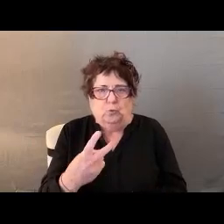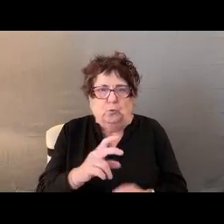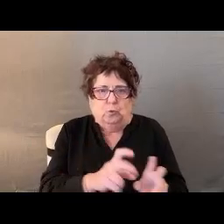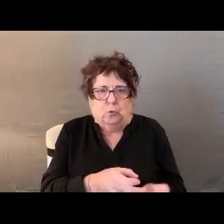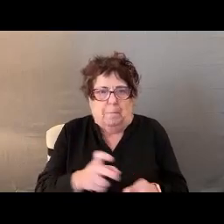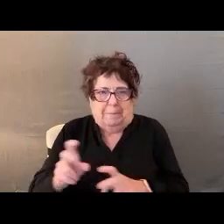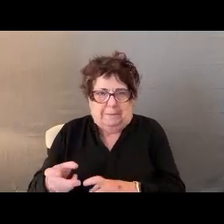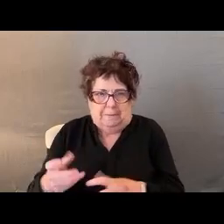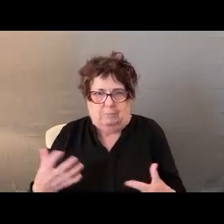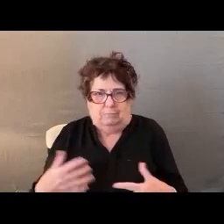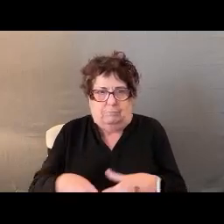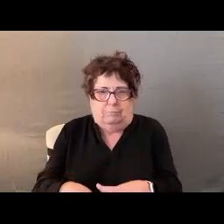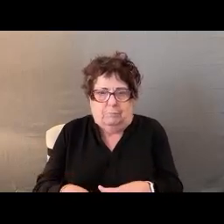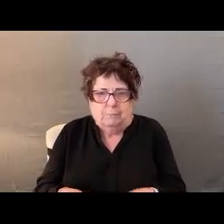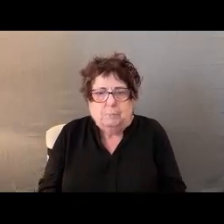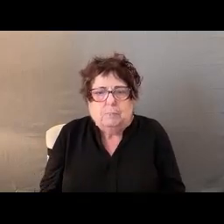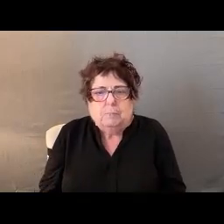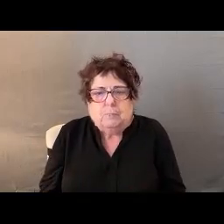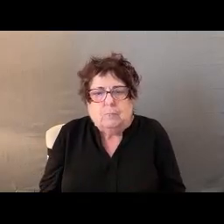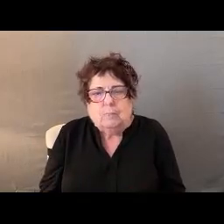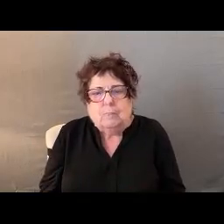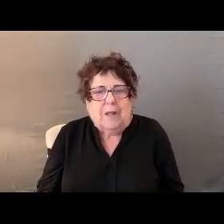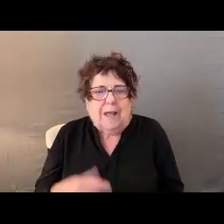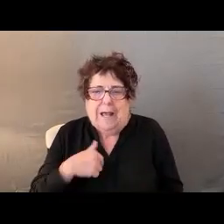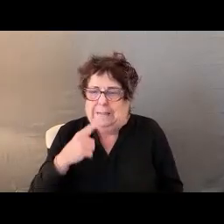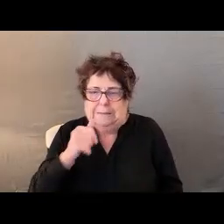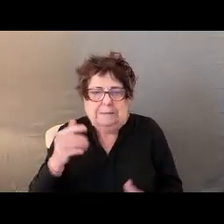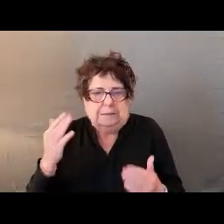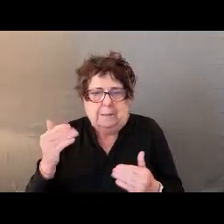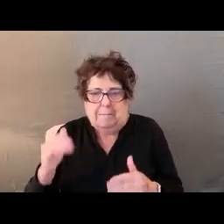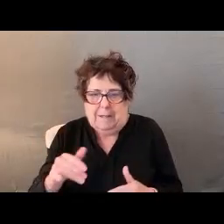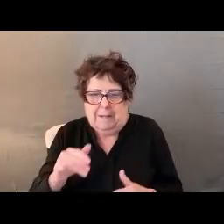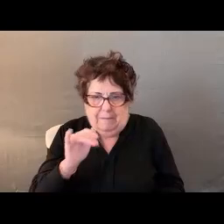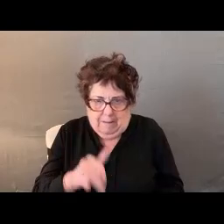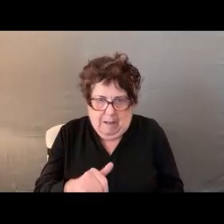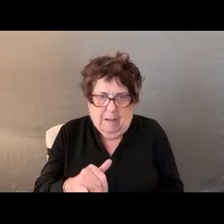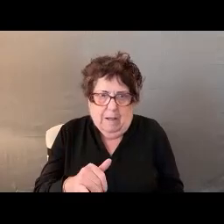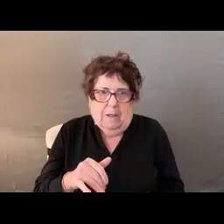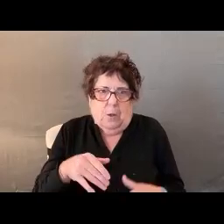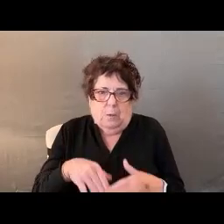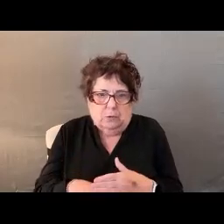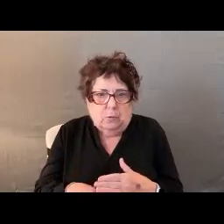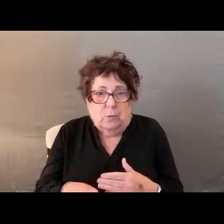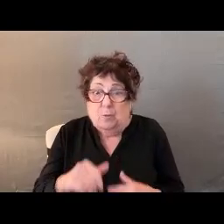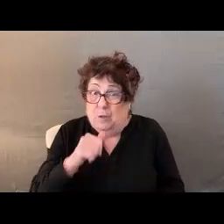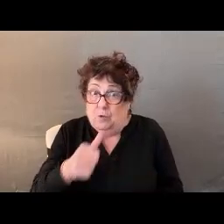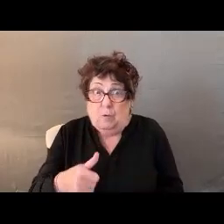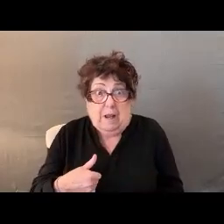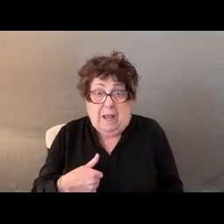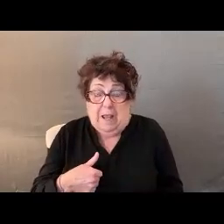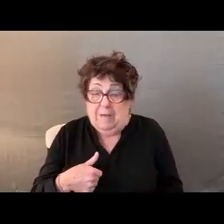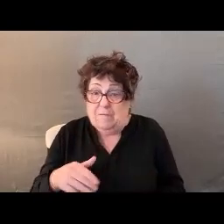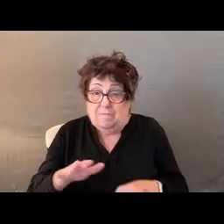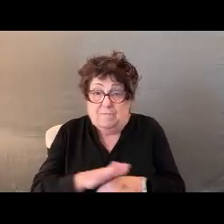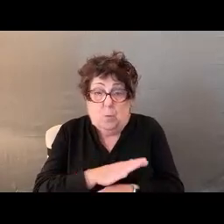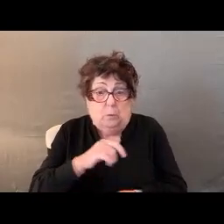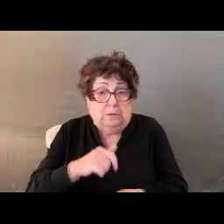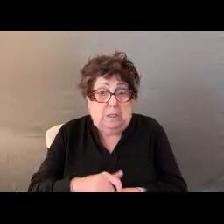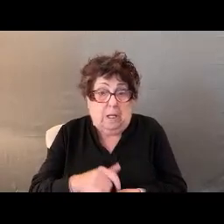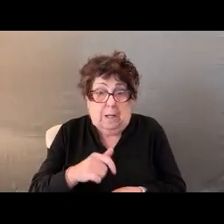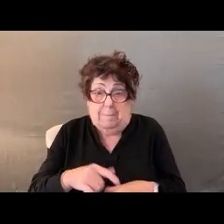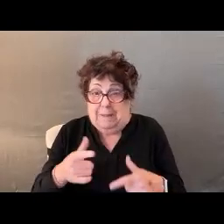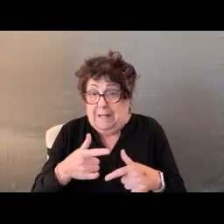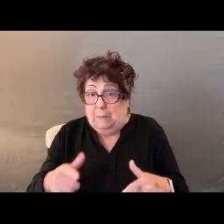it. We also don't have a full-time language or disability access coordinator. We do have a civil